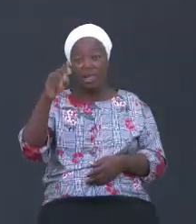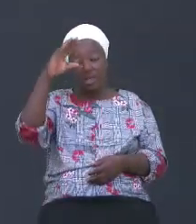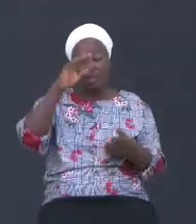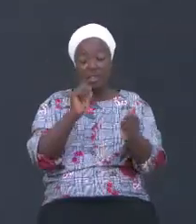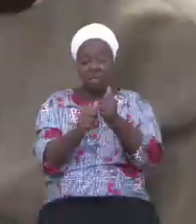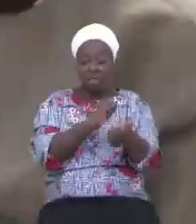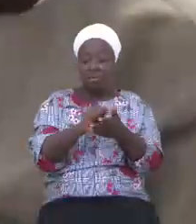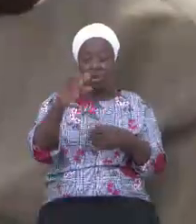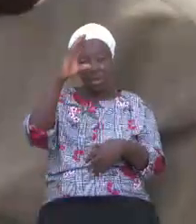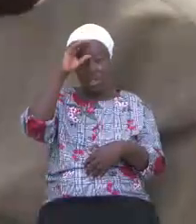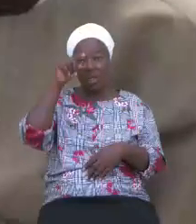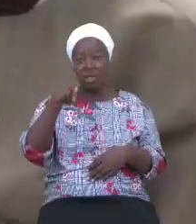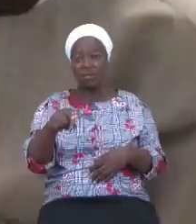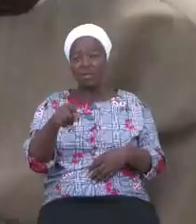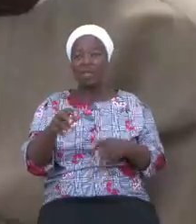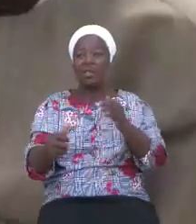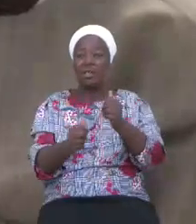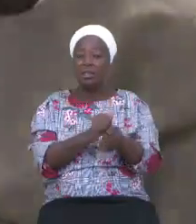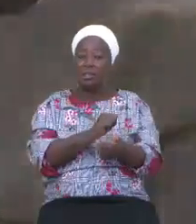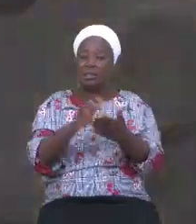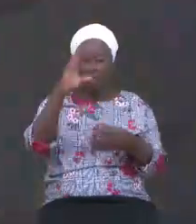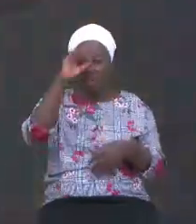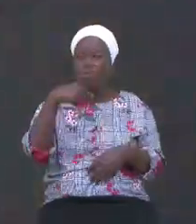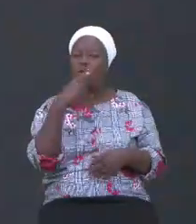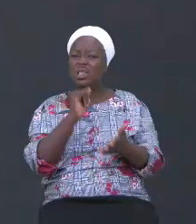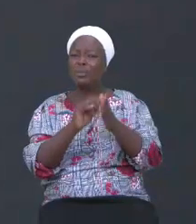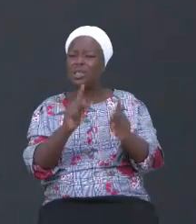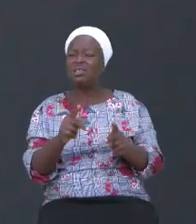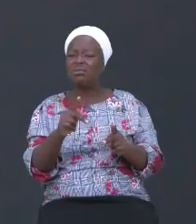Destroy him. Who?